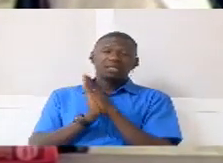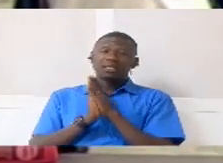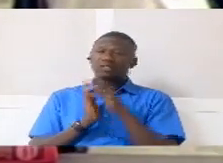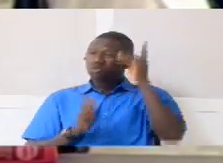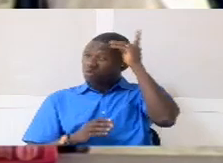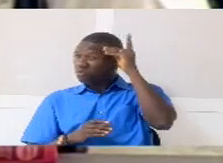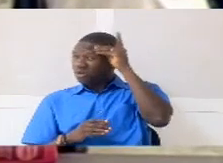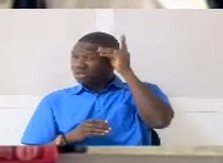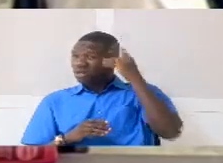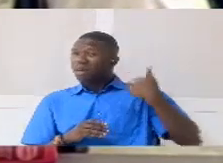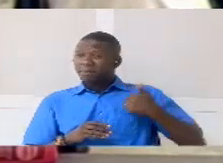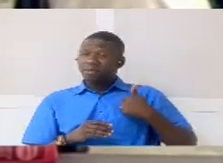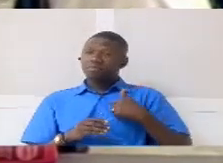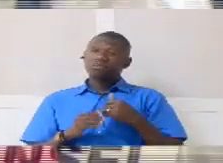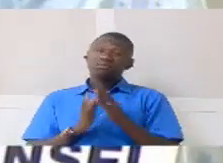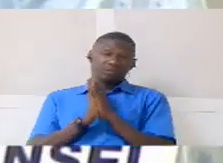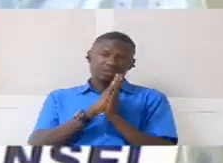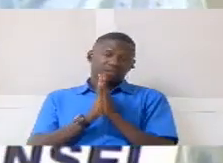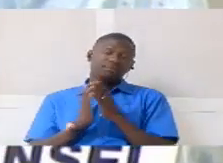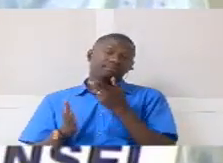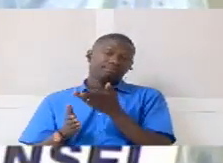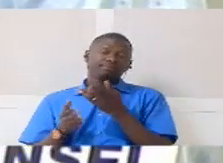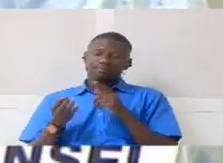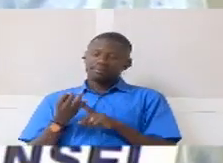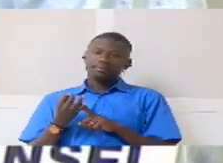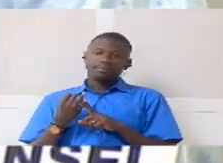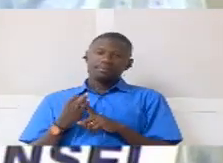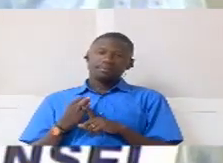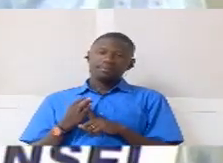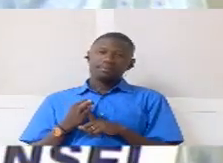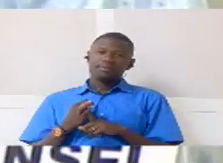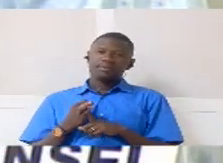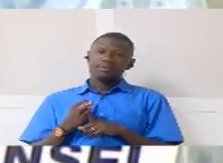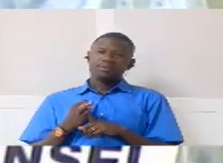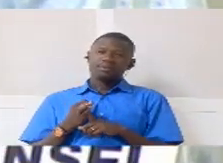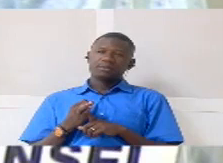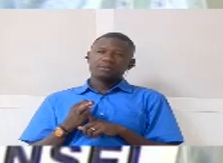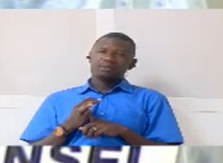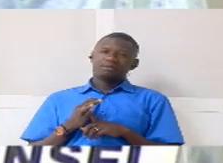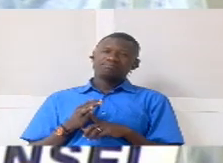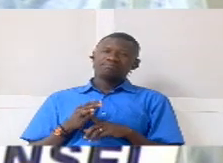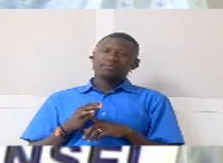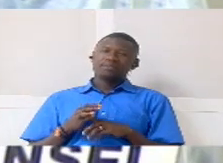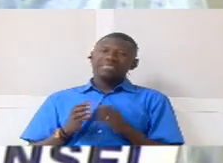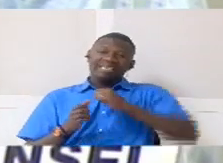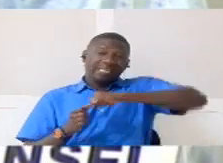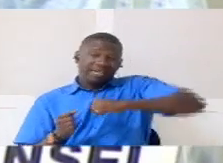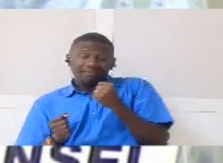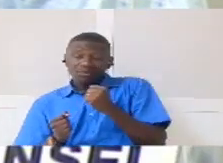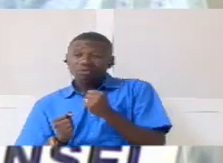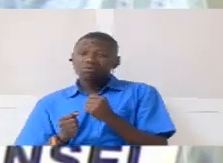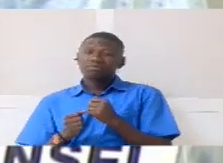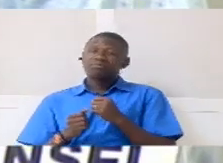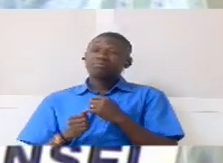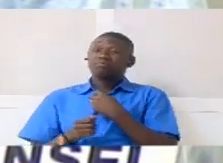Meni alonko ulumu politiko nyo sabanyo leti. The denial of medical attention. Aning ikamulu